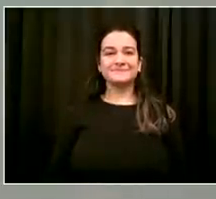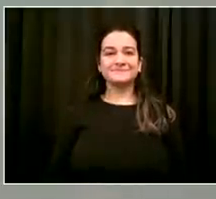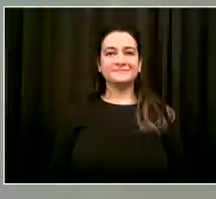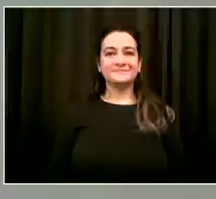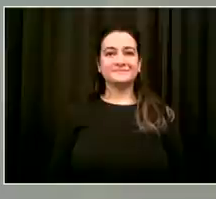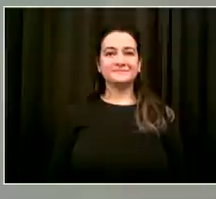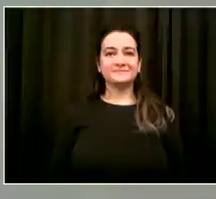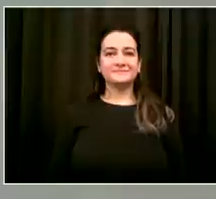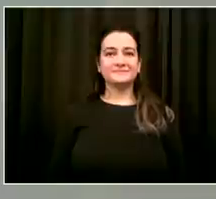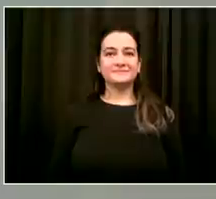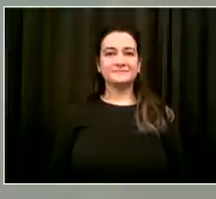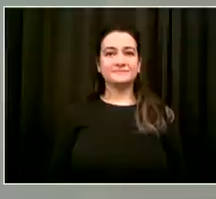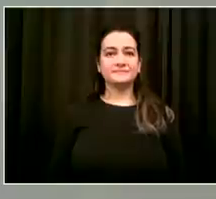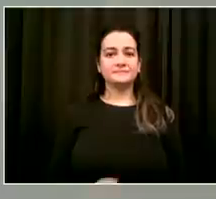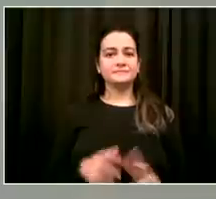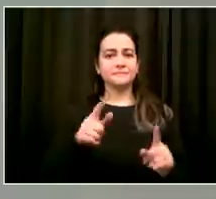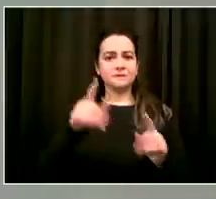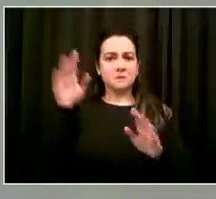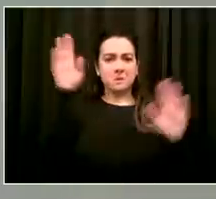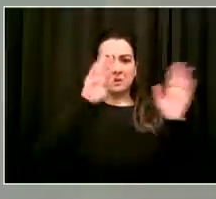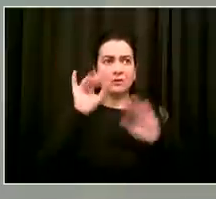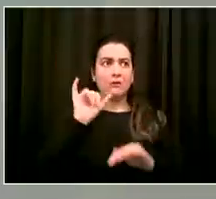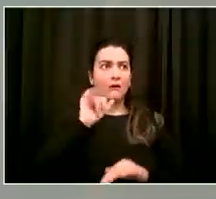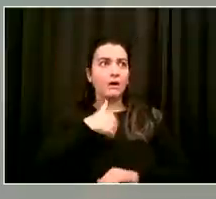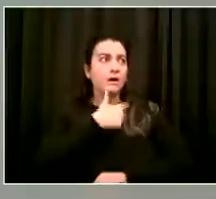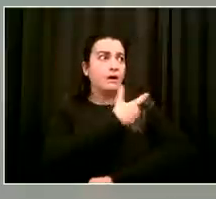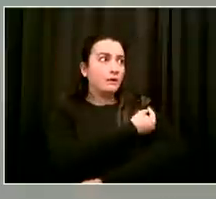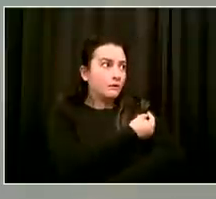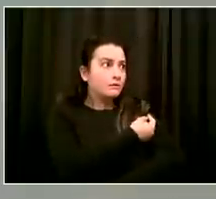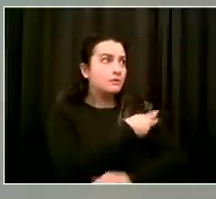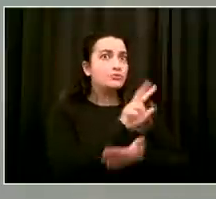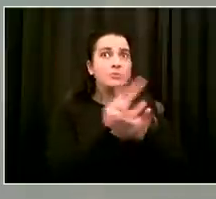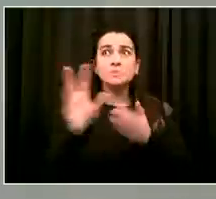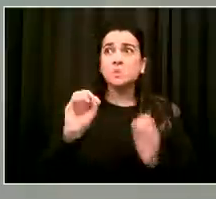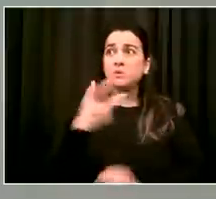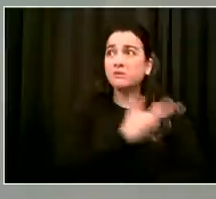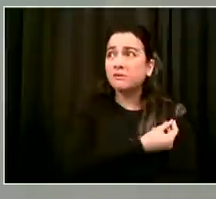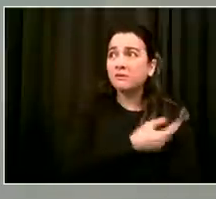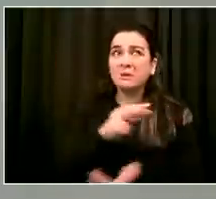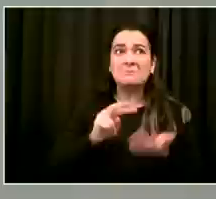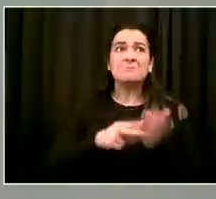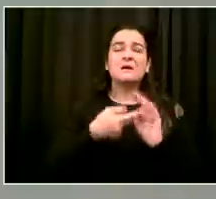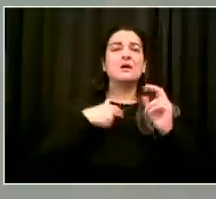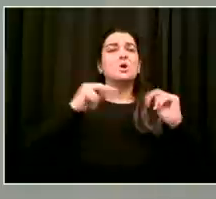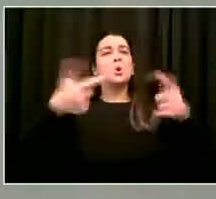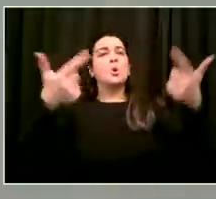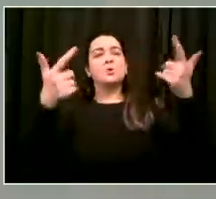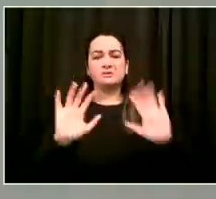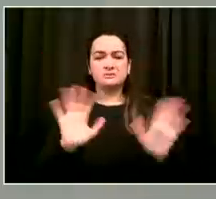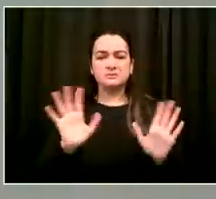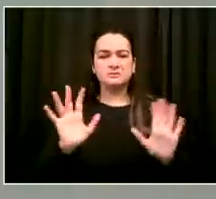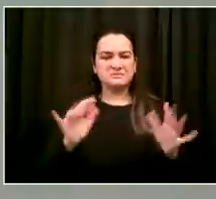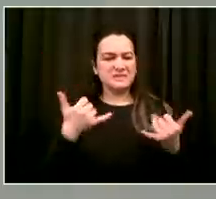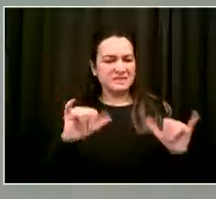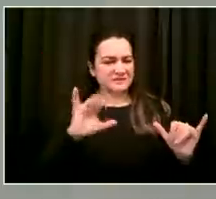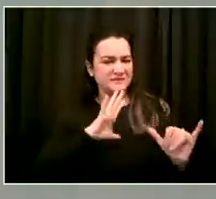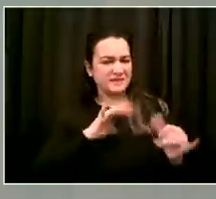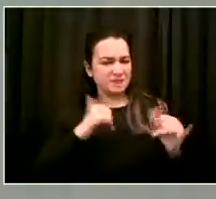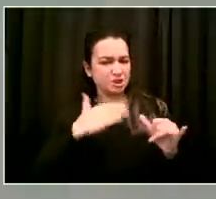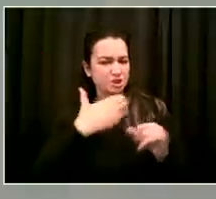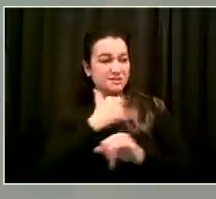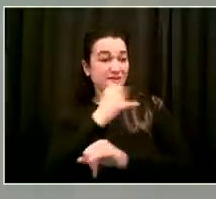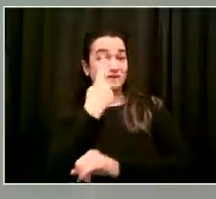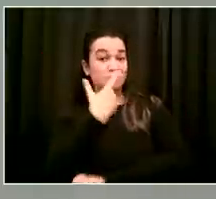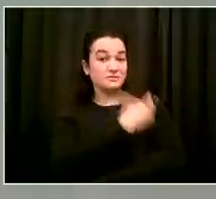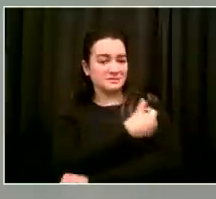doesn't impact protection. So again, just to emphasize, we absolutely want people to get two doses. We absolutely want people to get two doses on